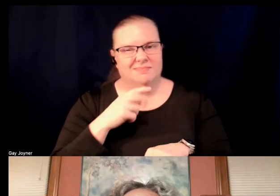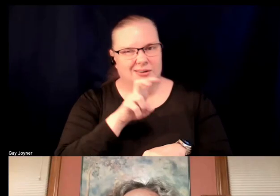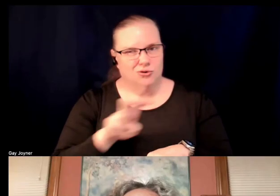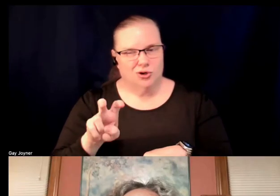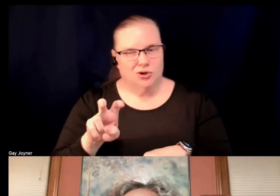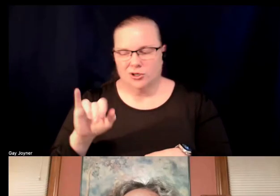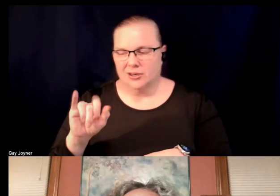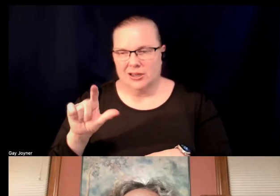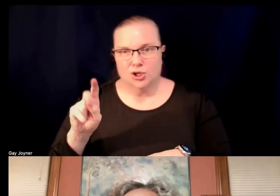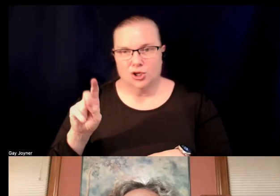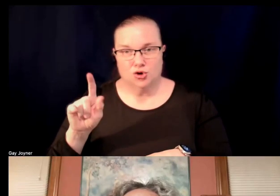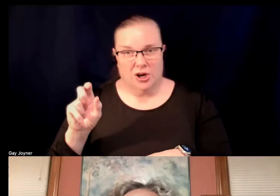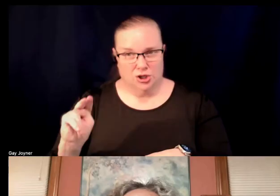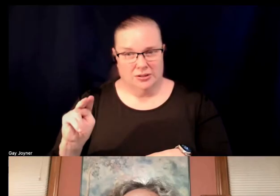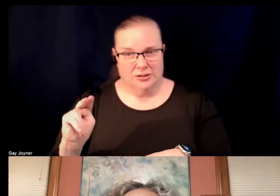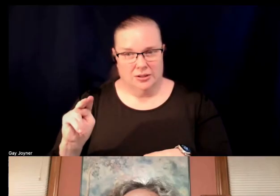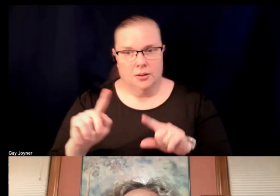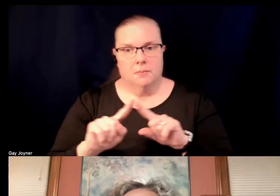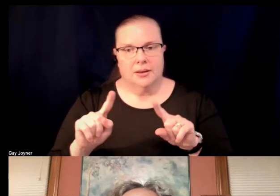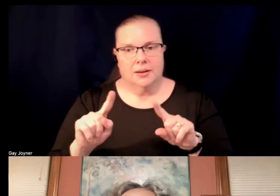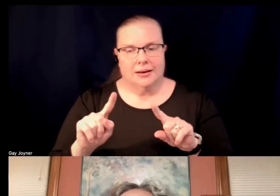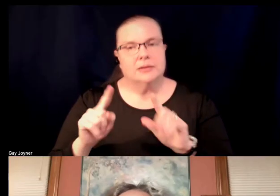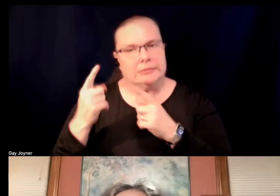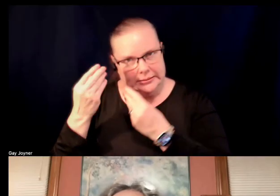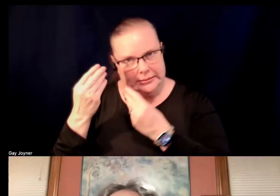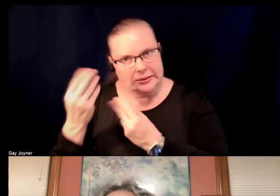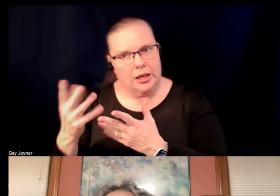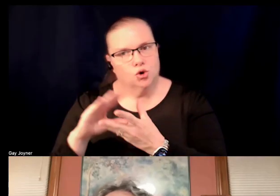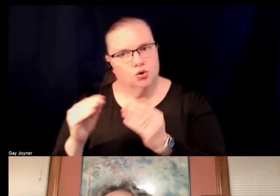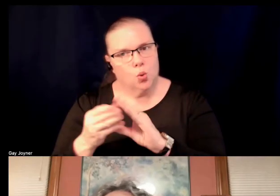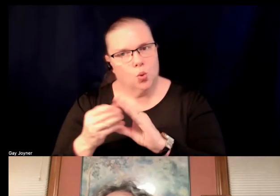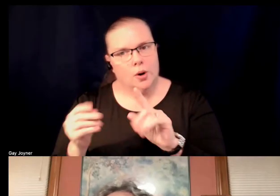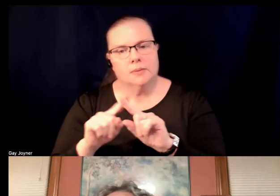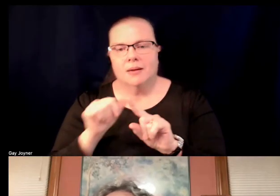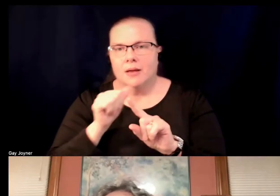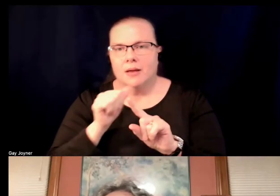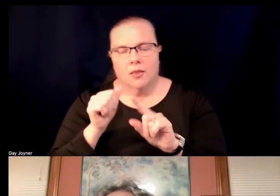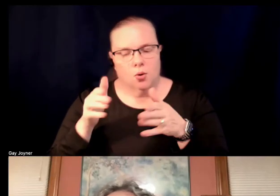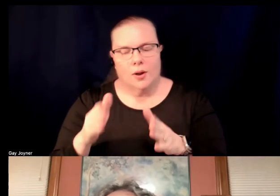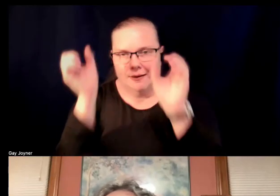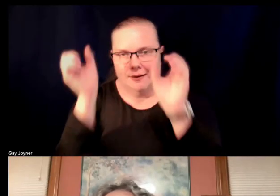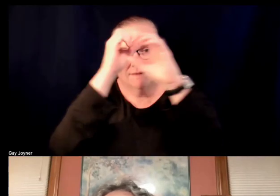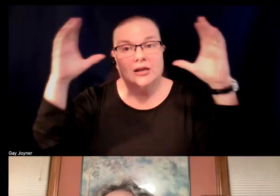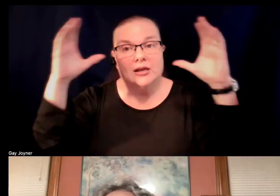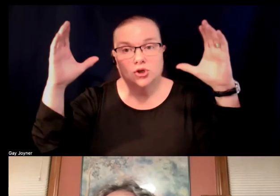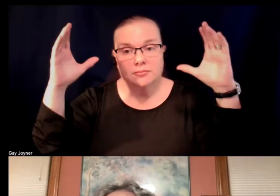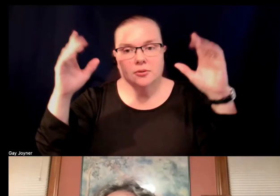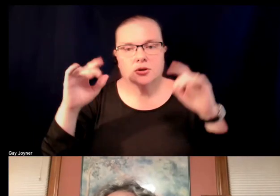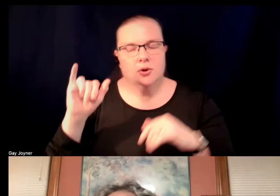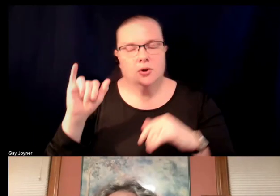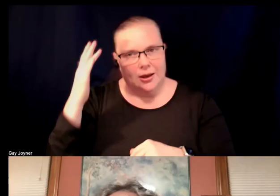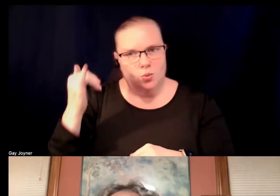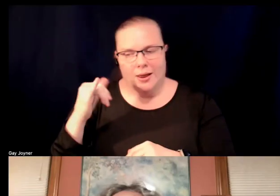stories. It's just not the way that I envisioned it. So that's why I mostly went into illustration. It was